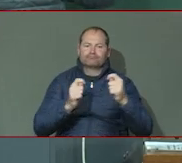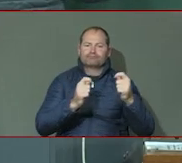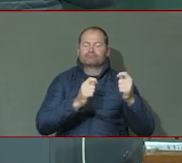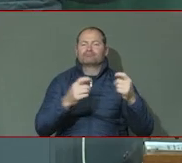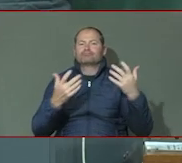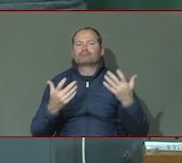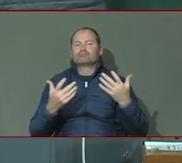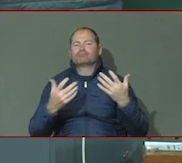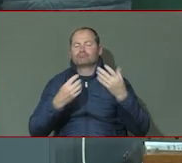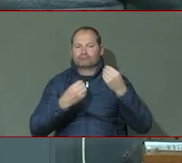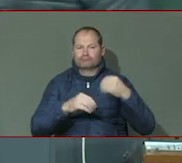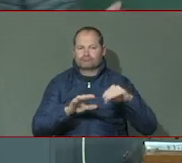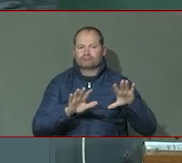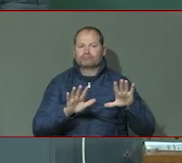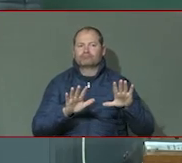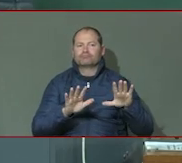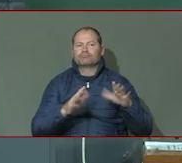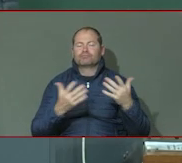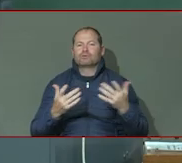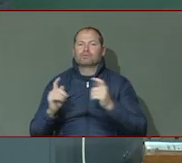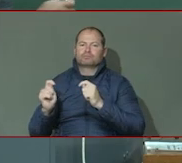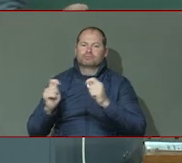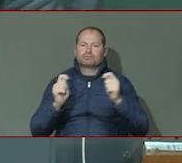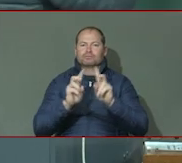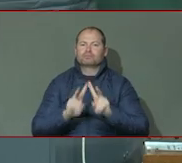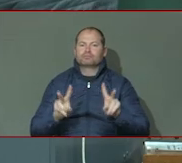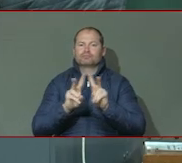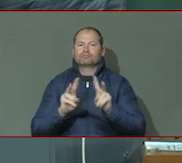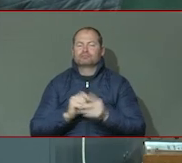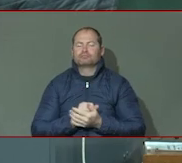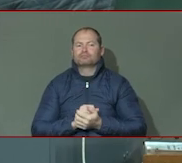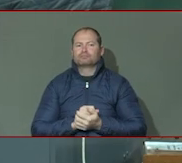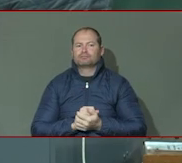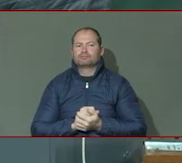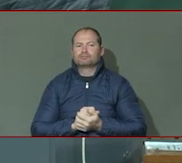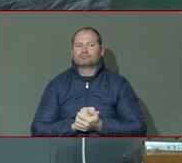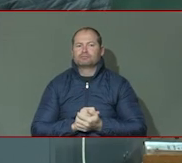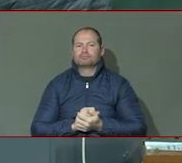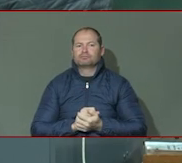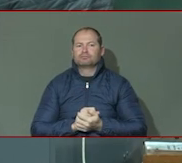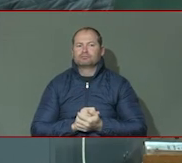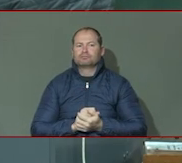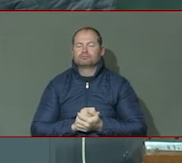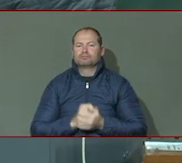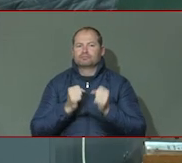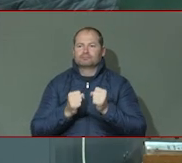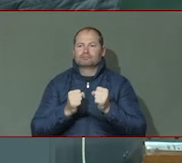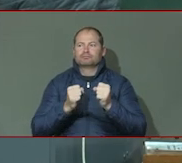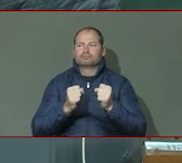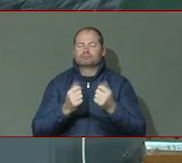have our carrying value. So the opening, let's say the opening balance is 1 million.